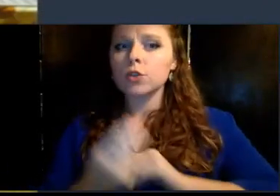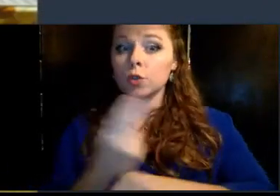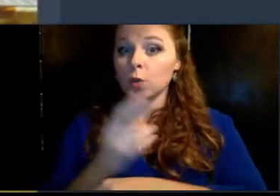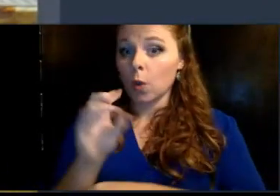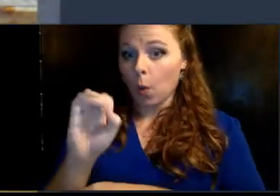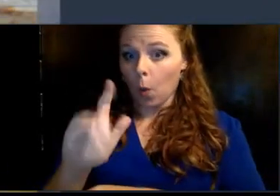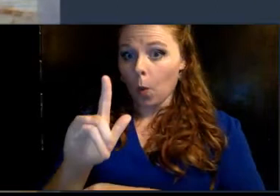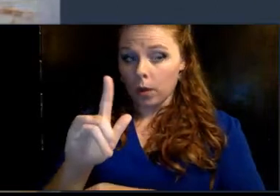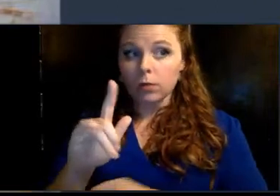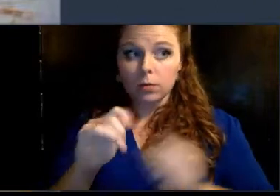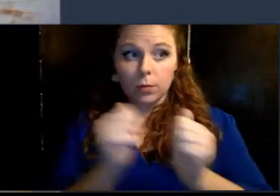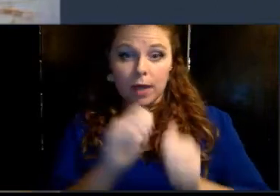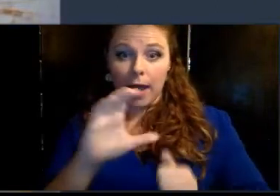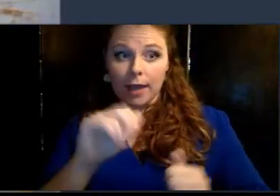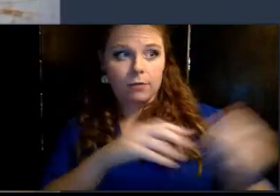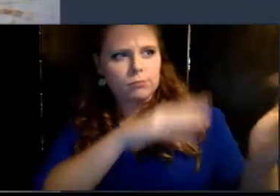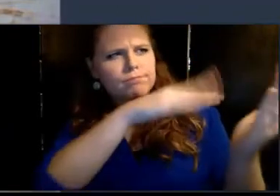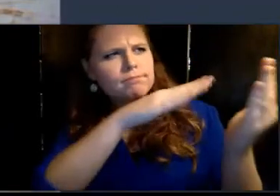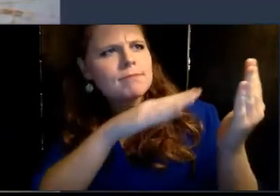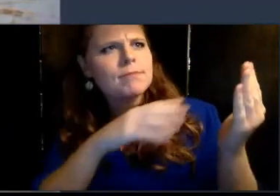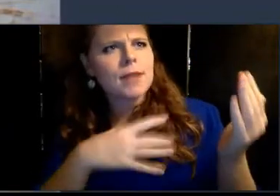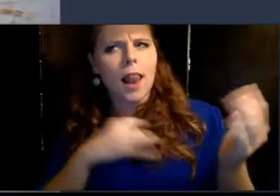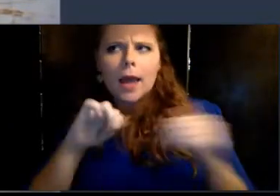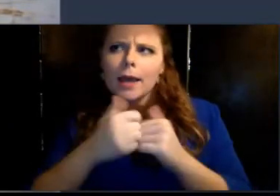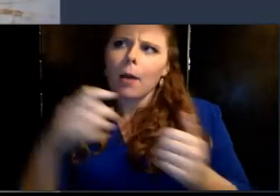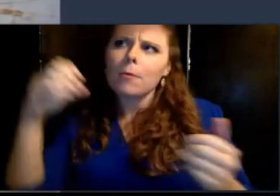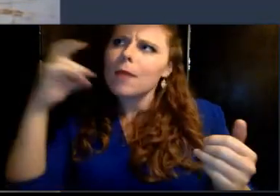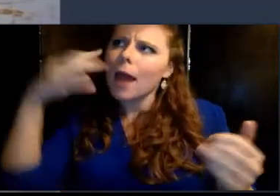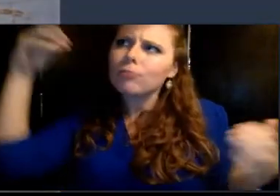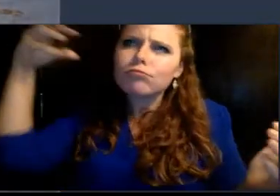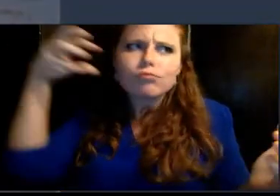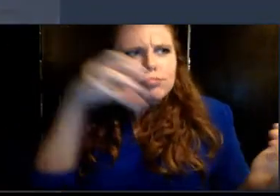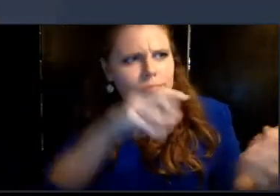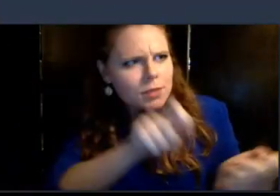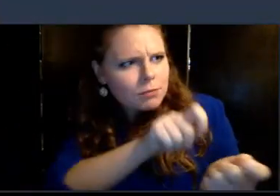oil paint on canvas and is interested in how light reflects on objects.